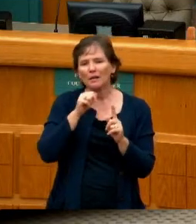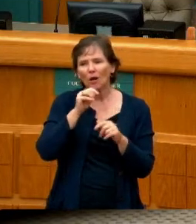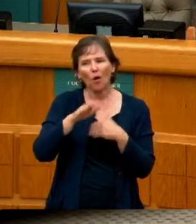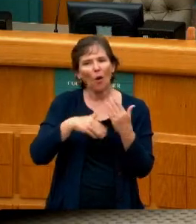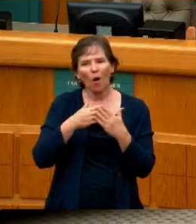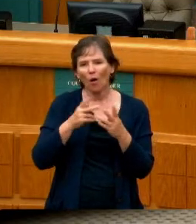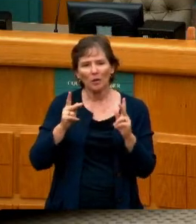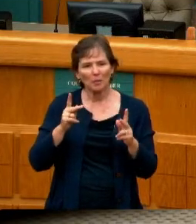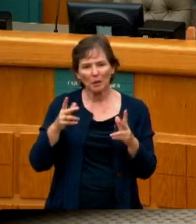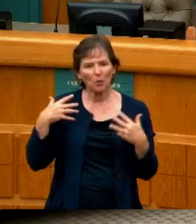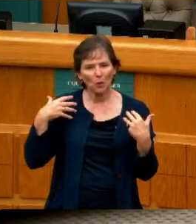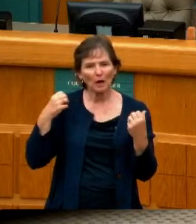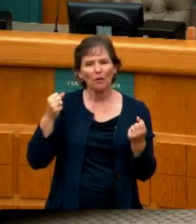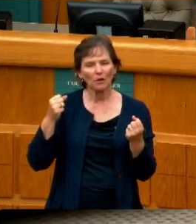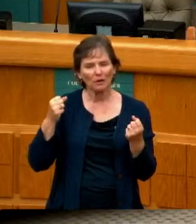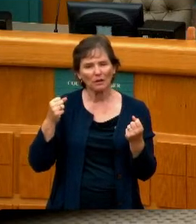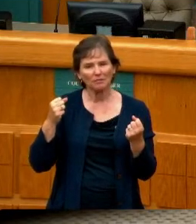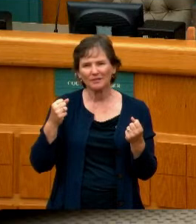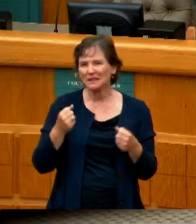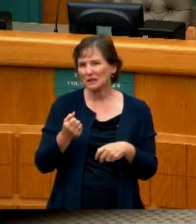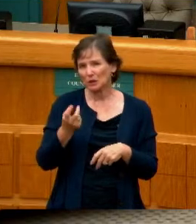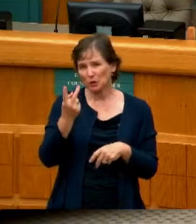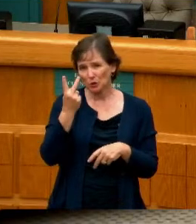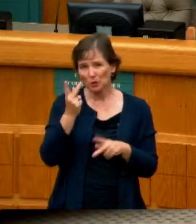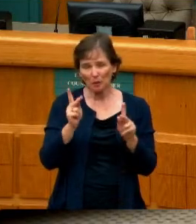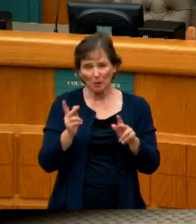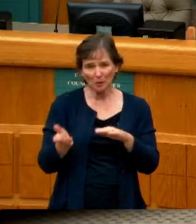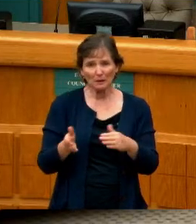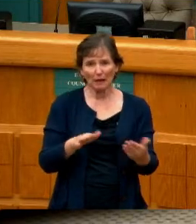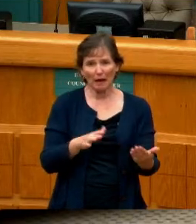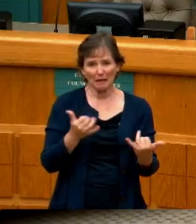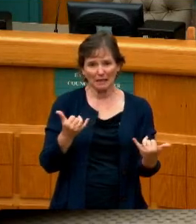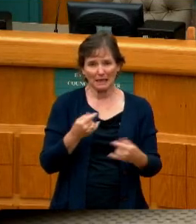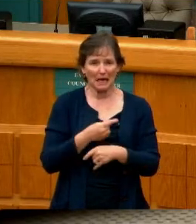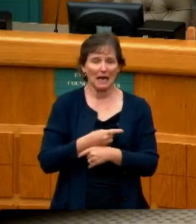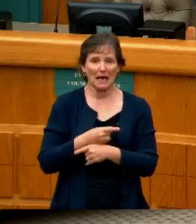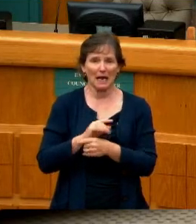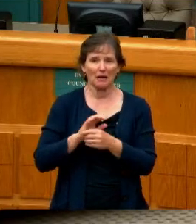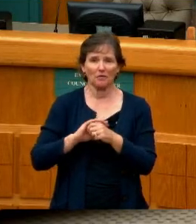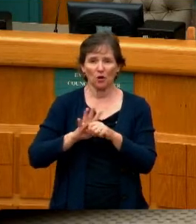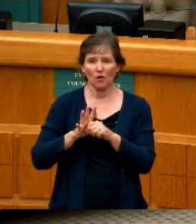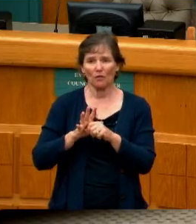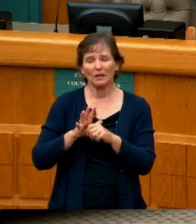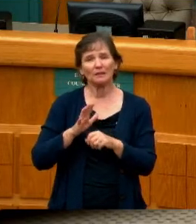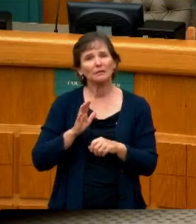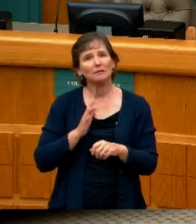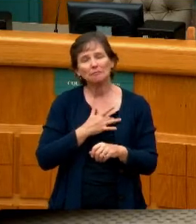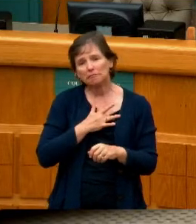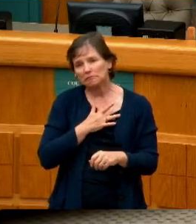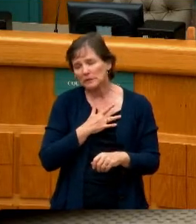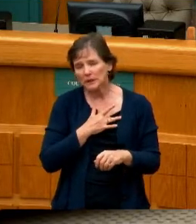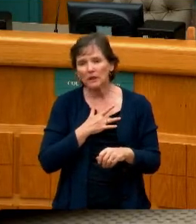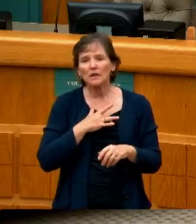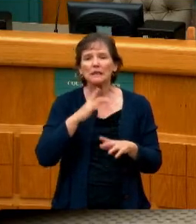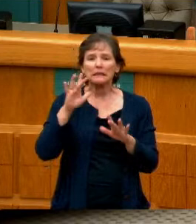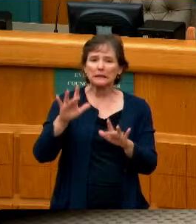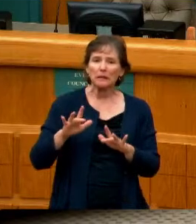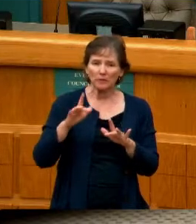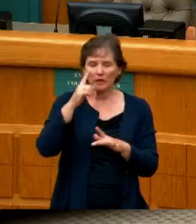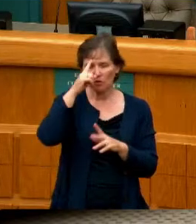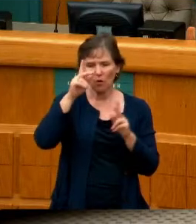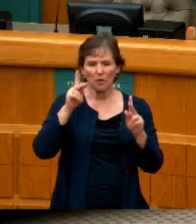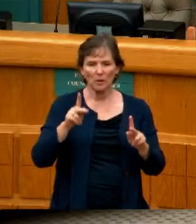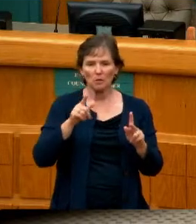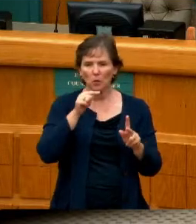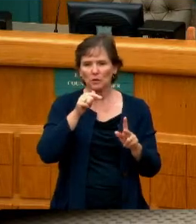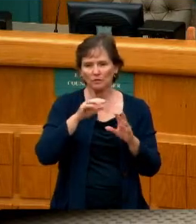is down from yesterday. We had 47, but we know that not all people recover. You know, we had 2 people that lost their